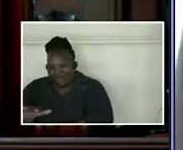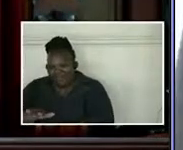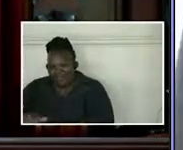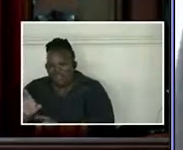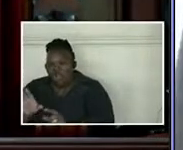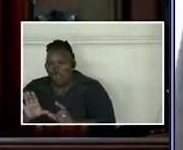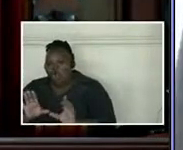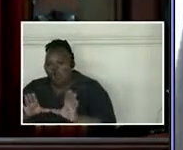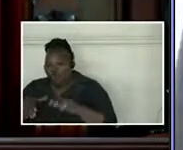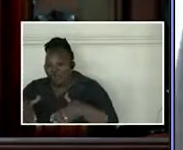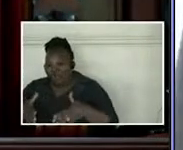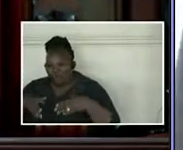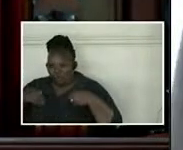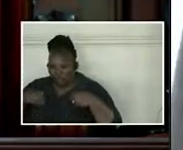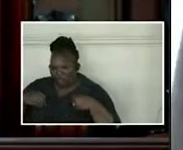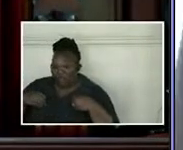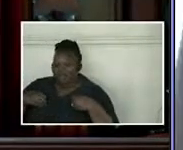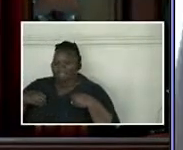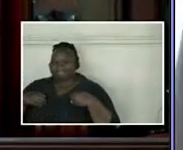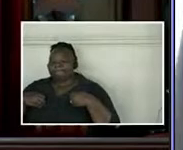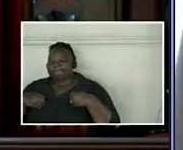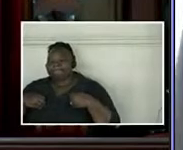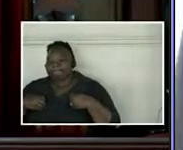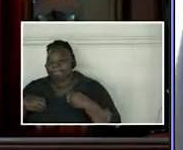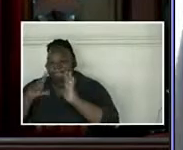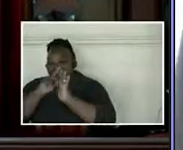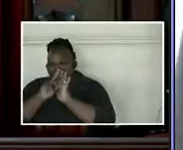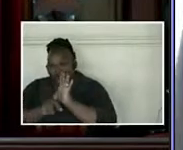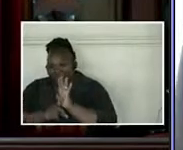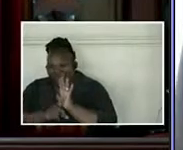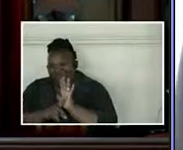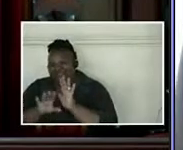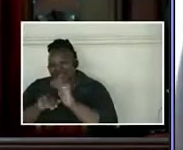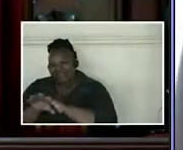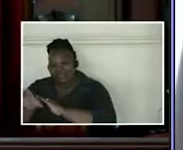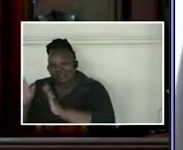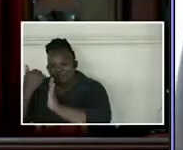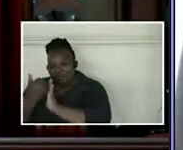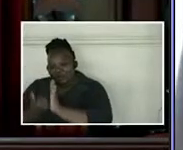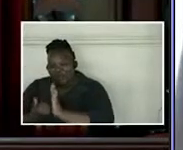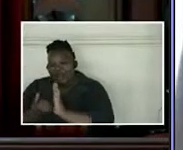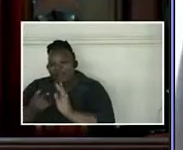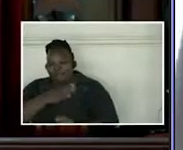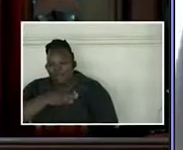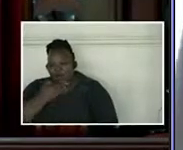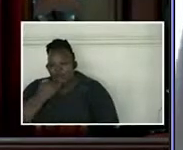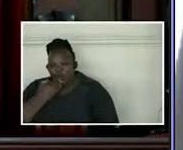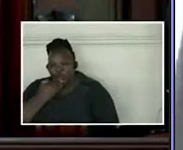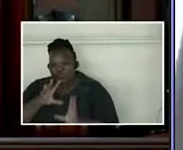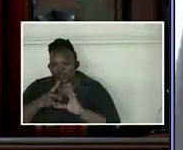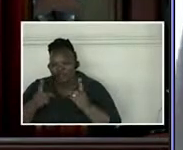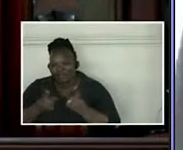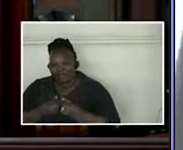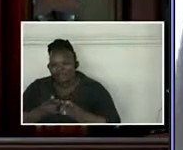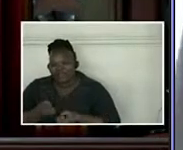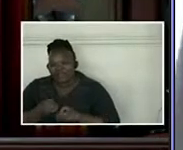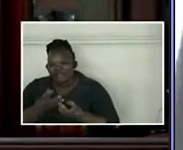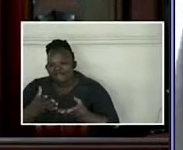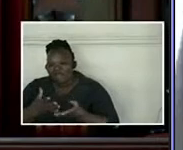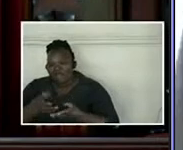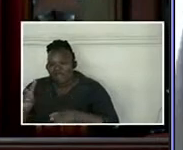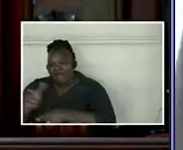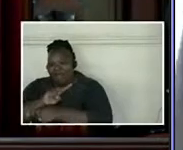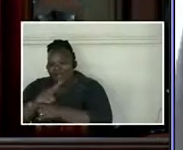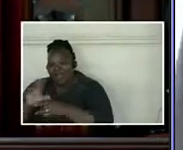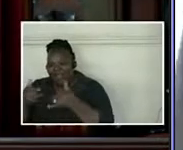introduction of the funding policy under this program by the department which provides guidelines on application for both